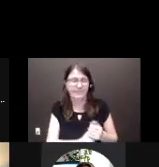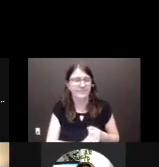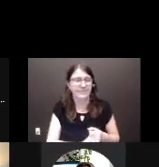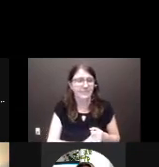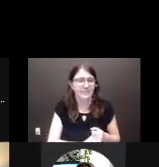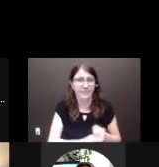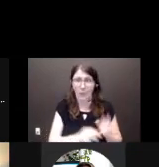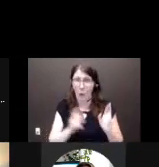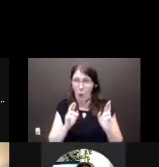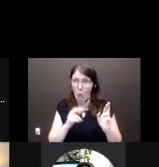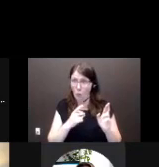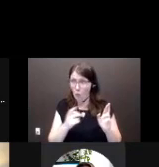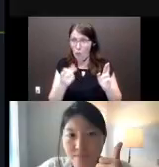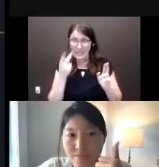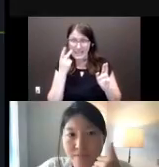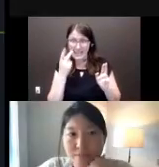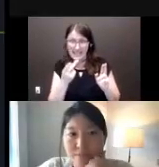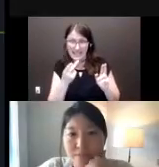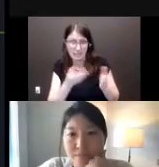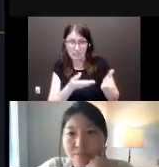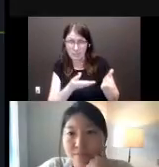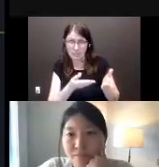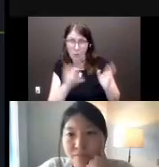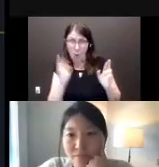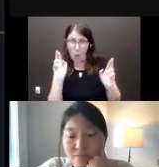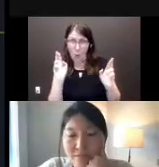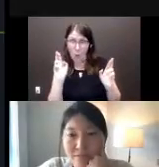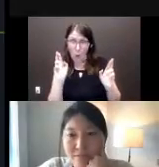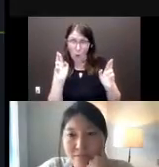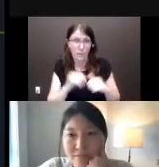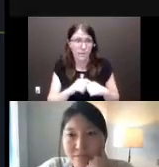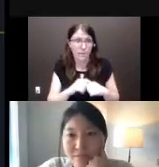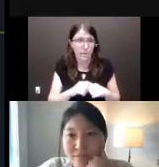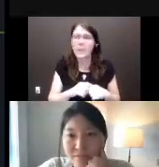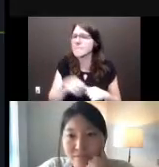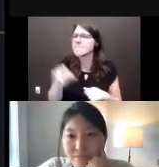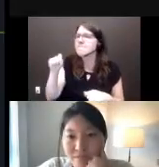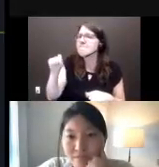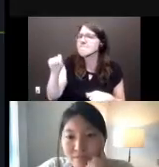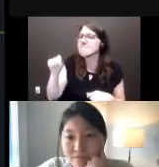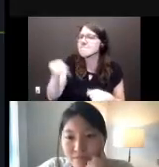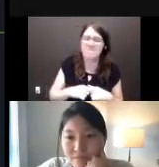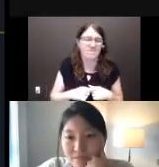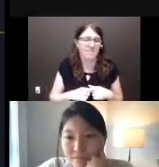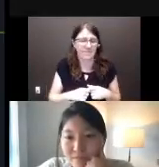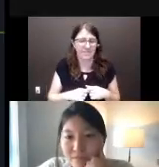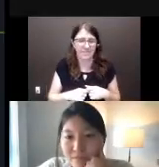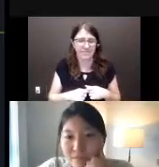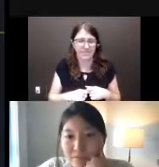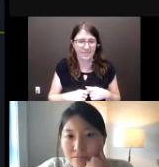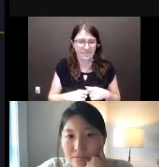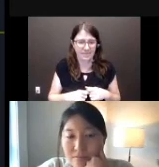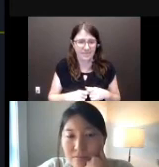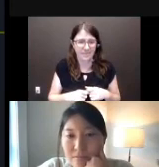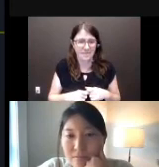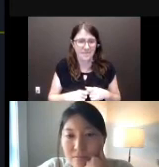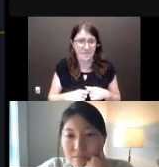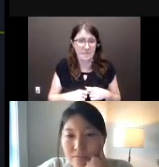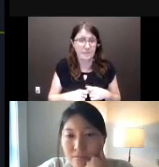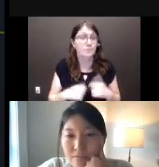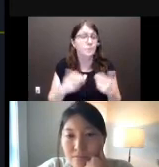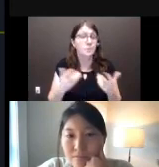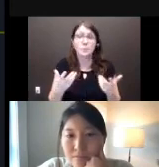screen. Am I good? Okay. Yes. Okay. So what happens when you